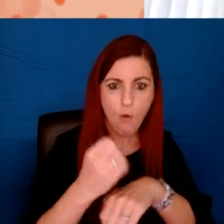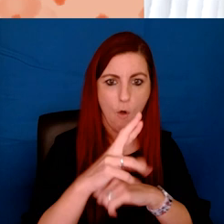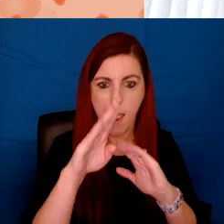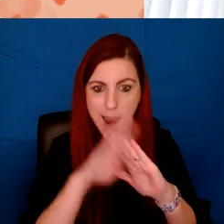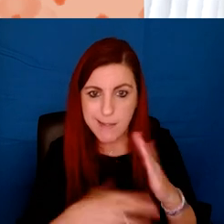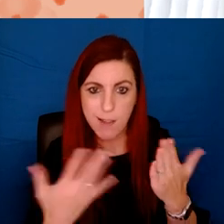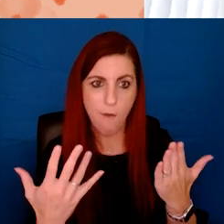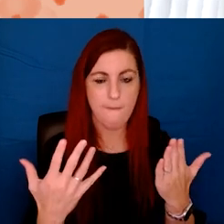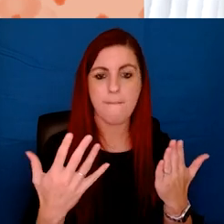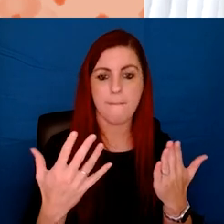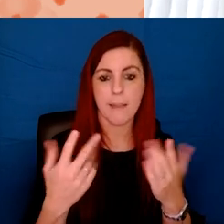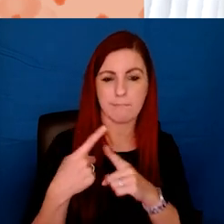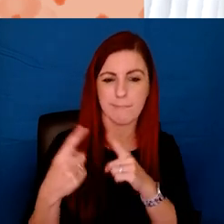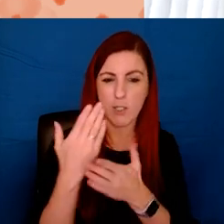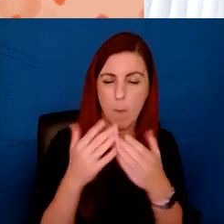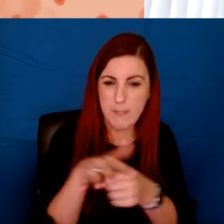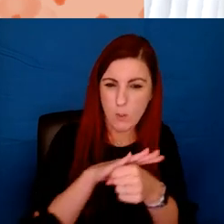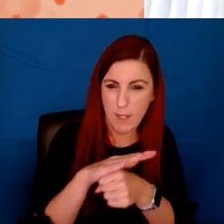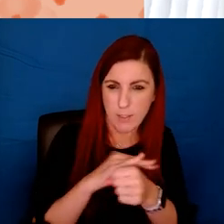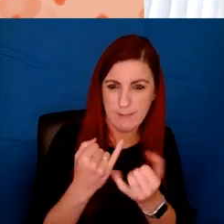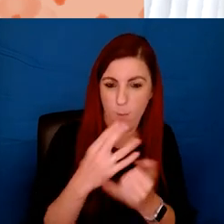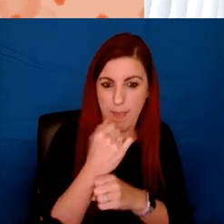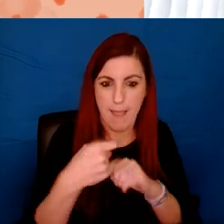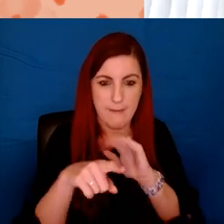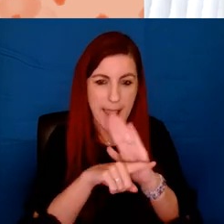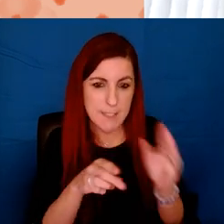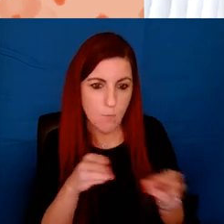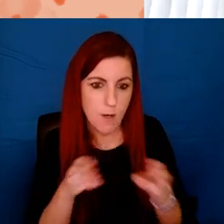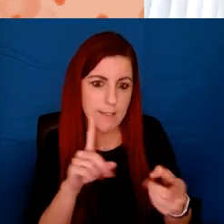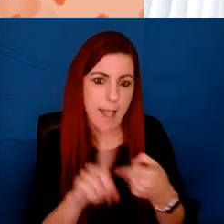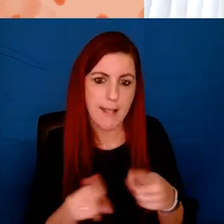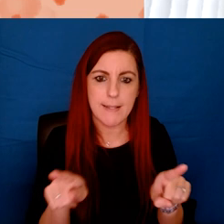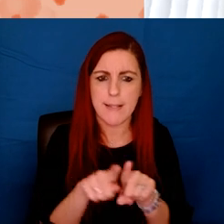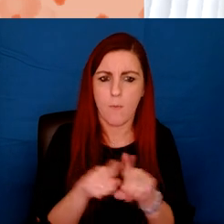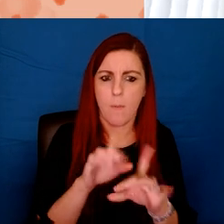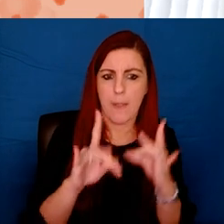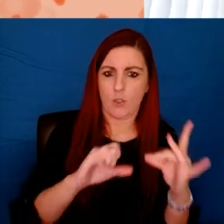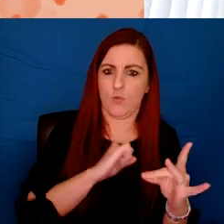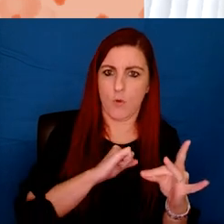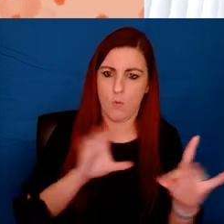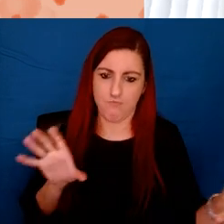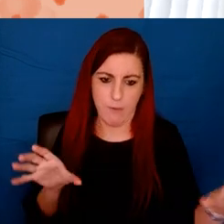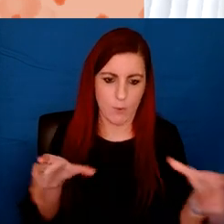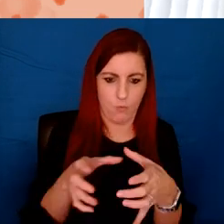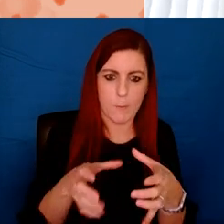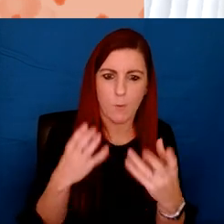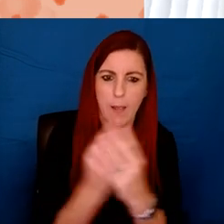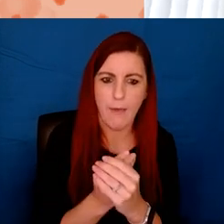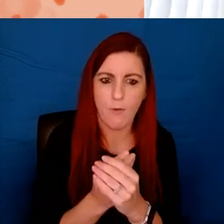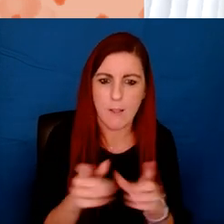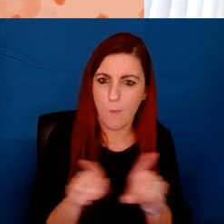of or less of in some cases where there's negative practices. And we've also been making sure to bring the two groups